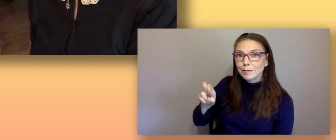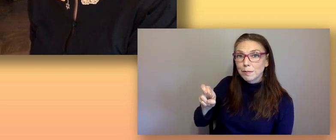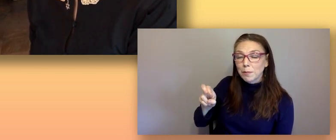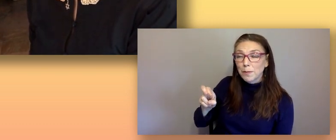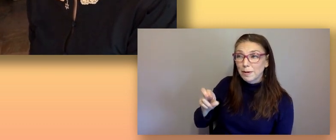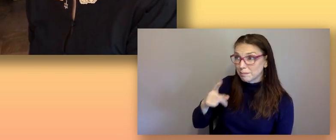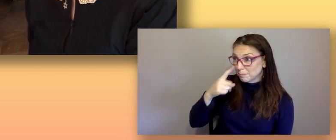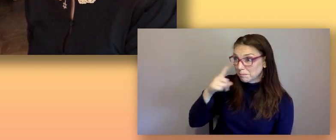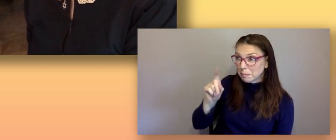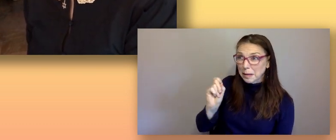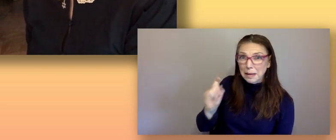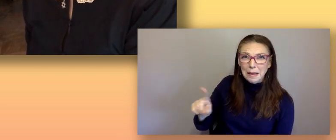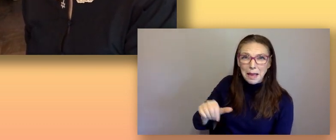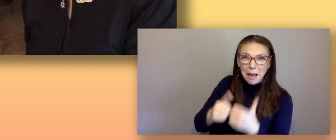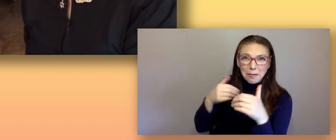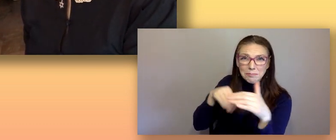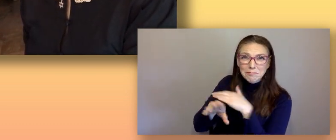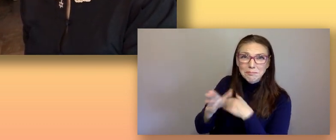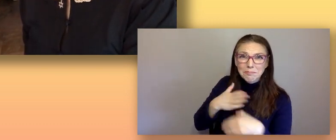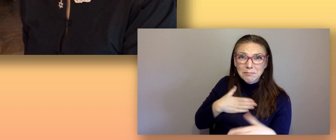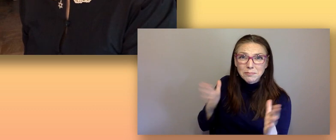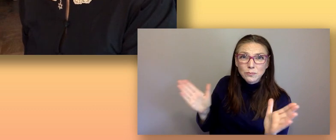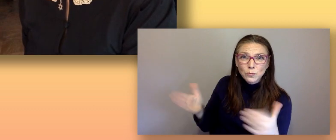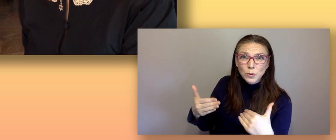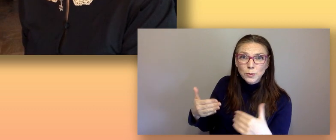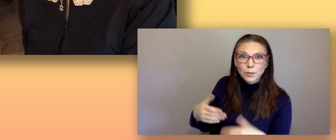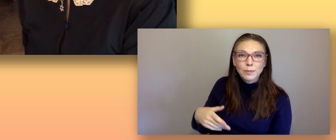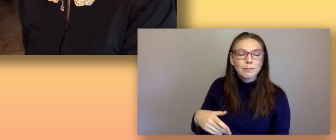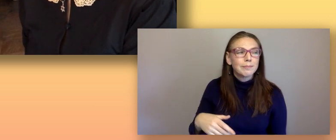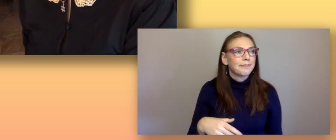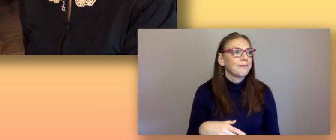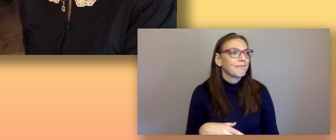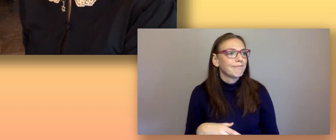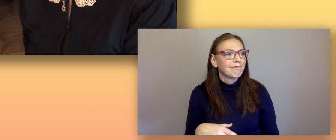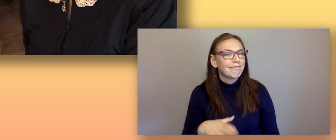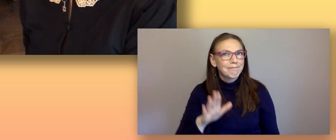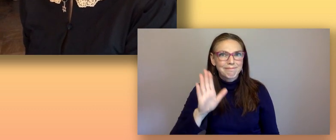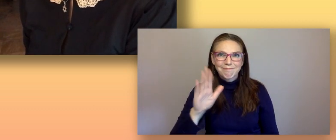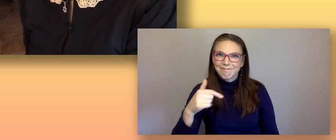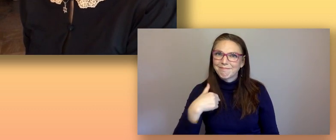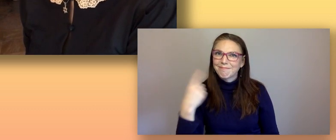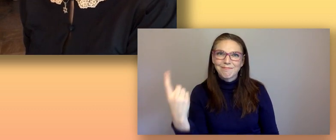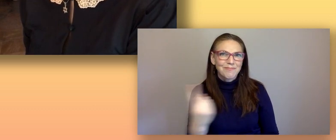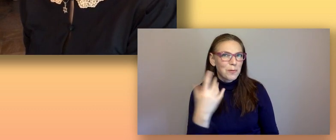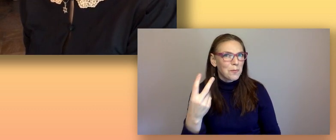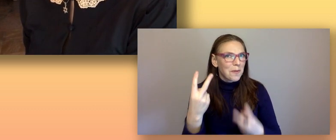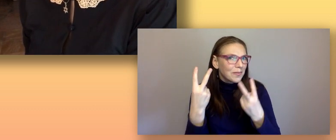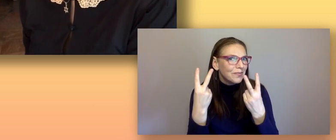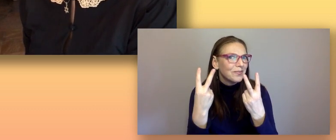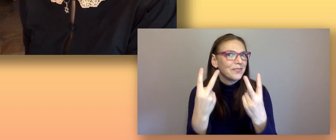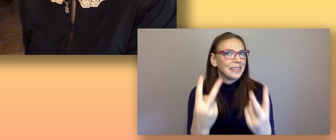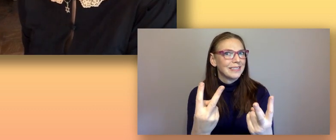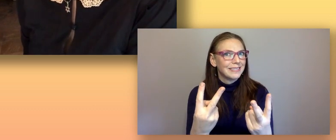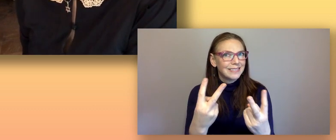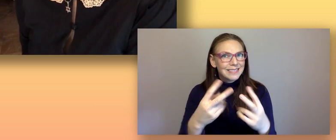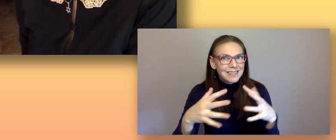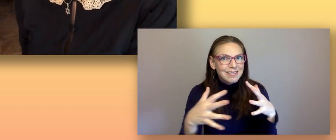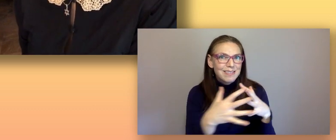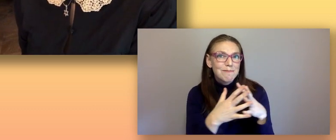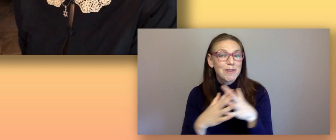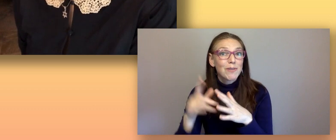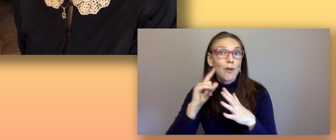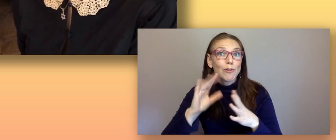May I ask how you got into my room? I always wanted to go to America. It sounded